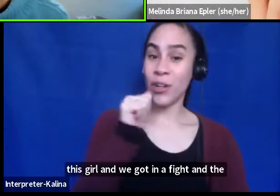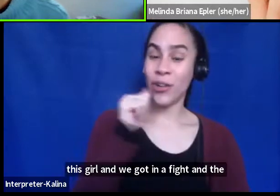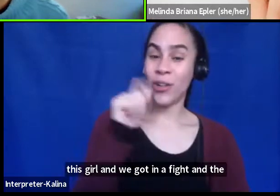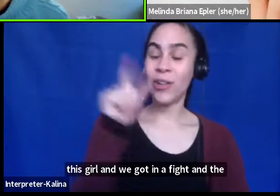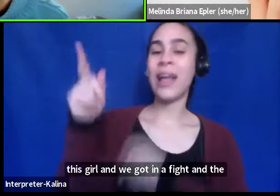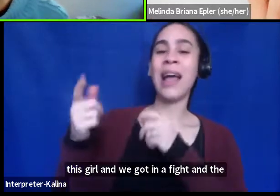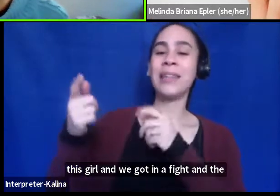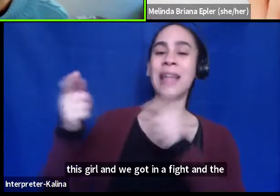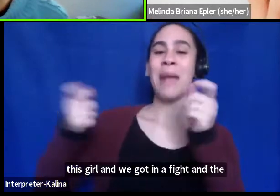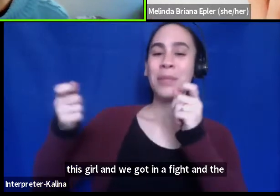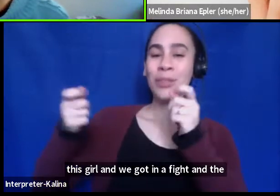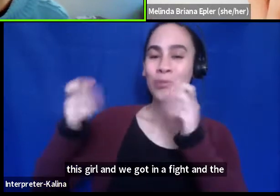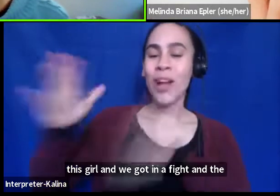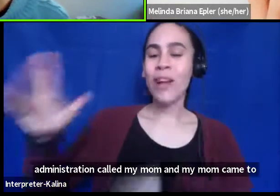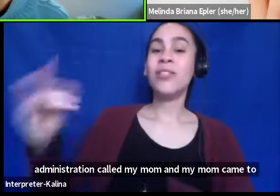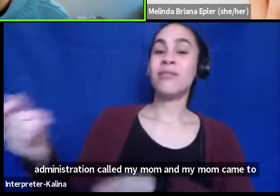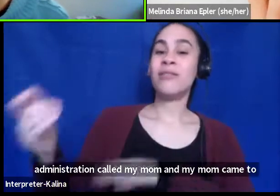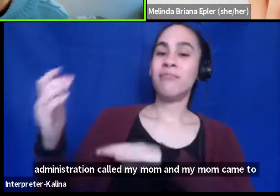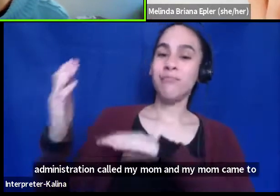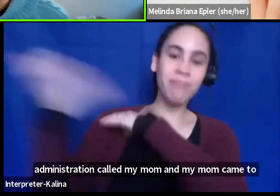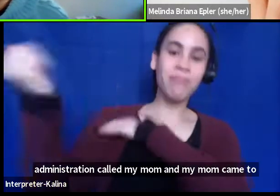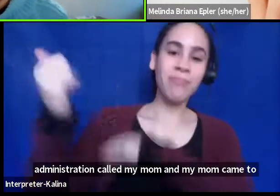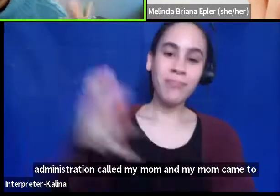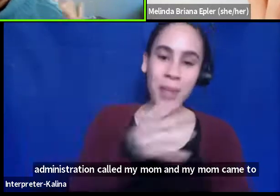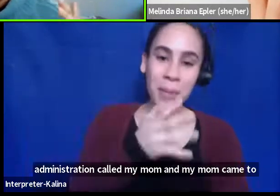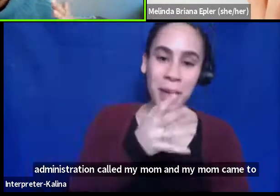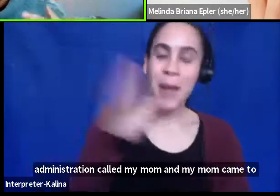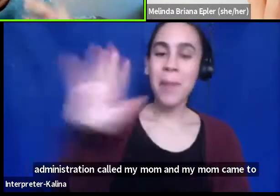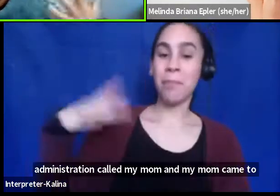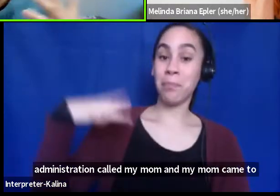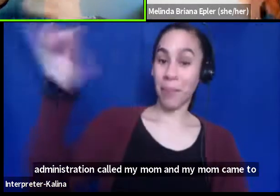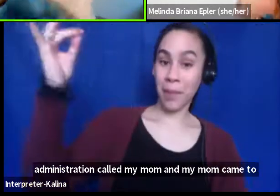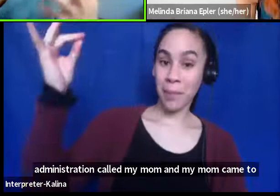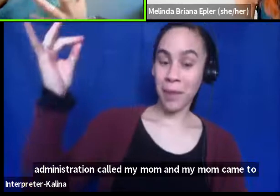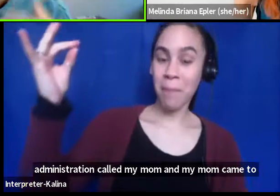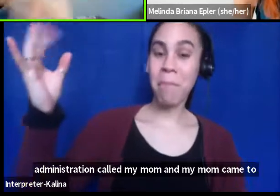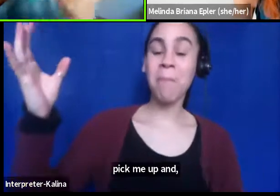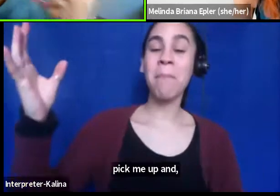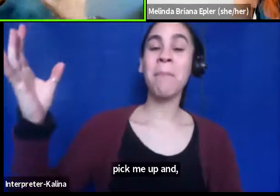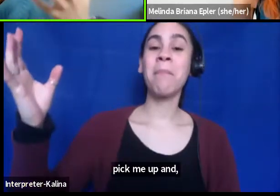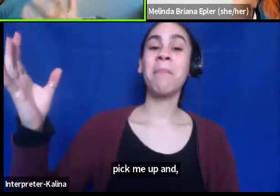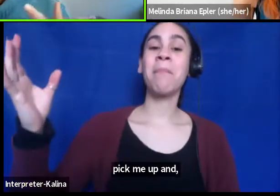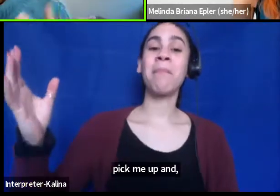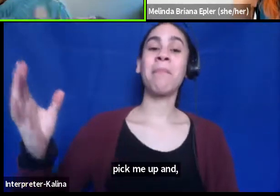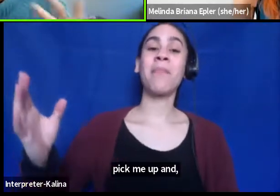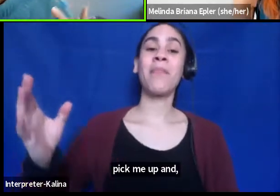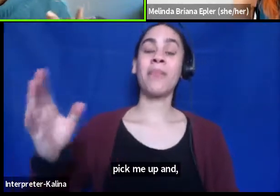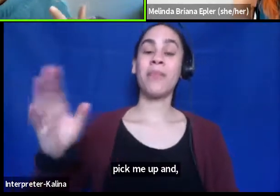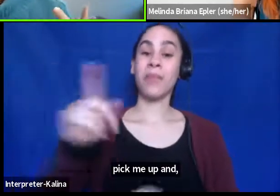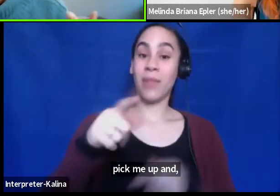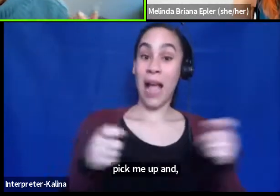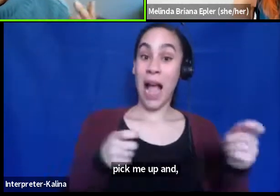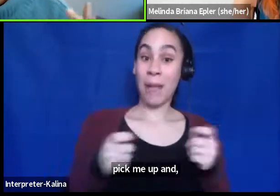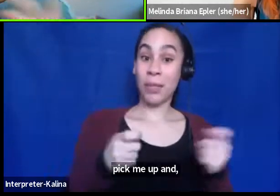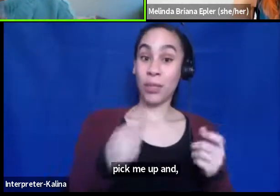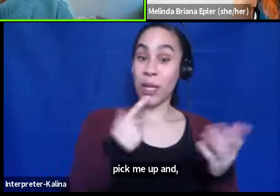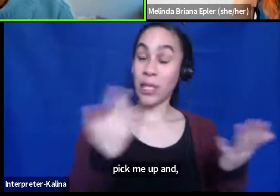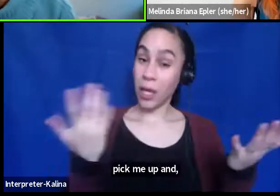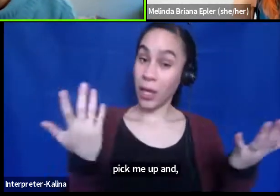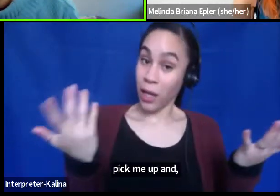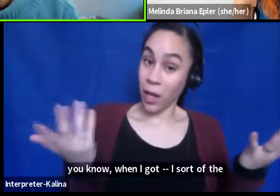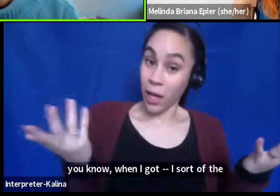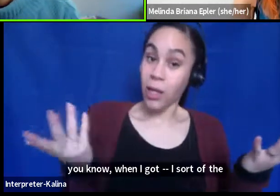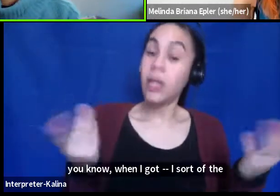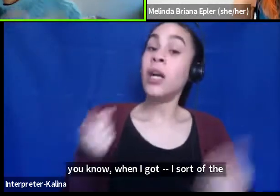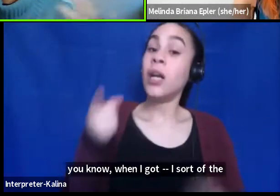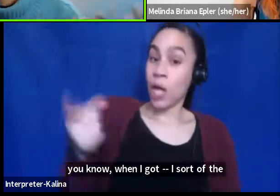And and when I got, like, I sort of, the administration was like, well, she was